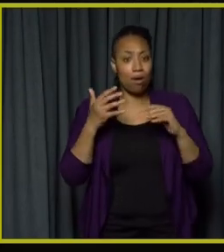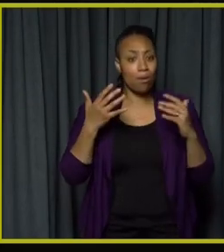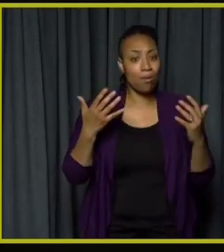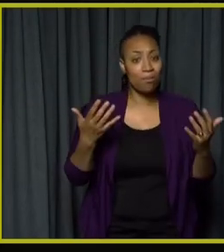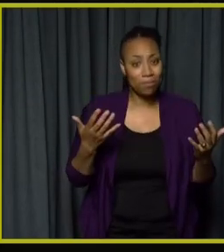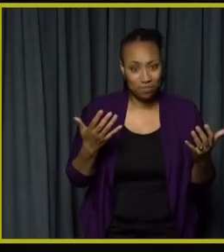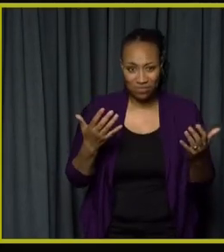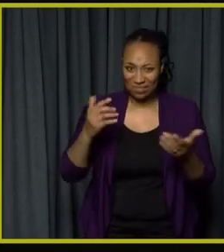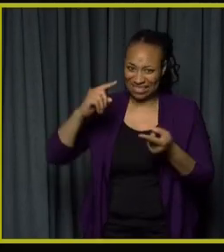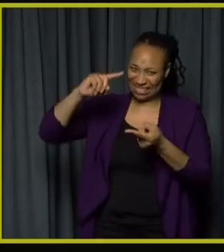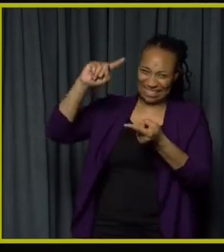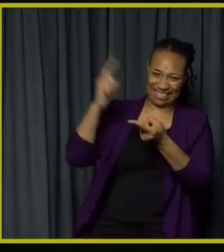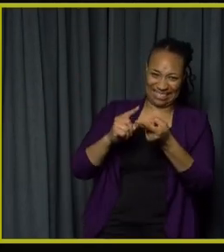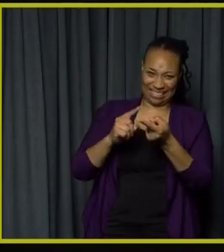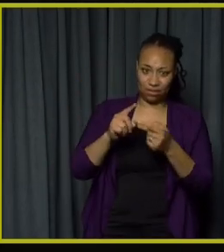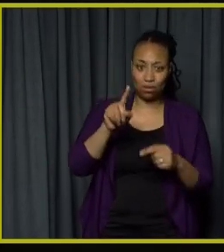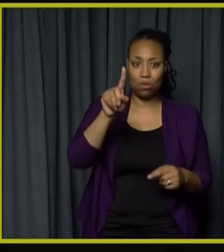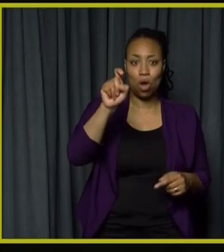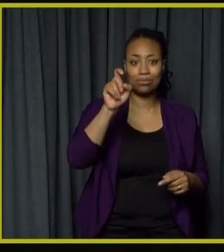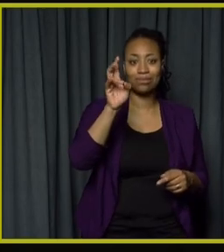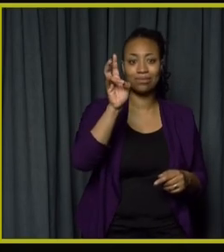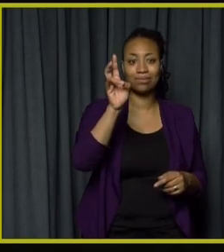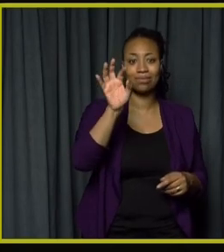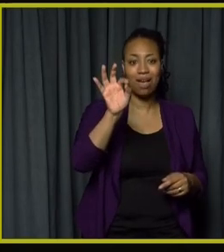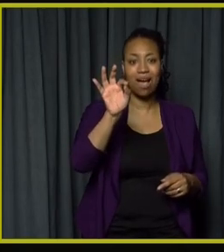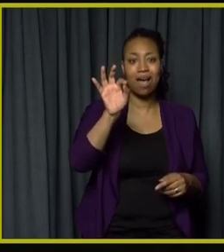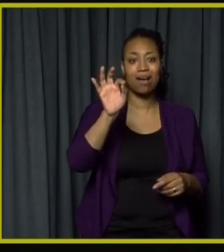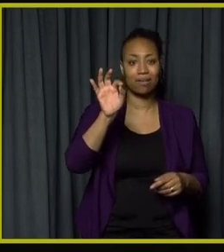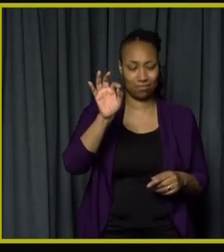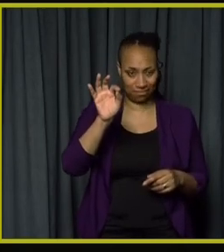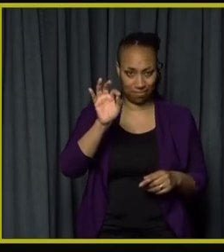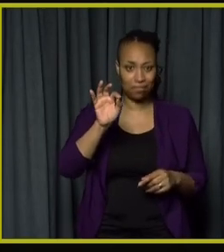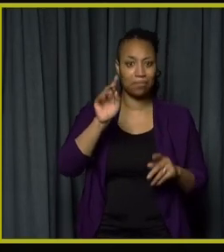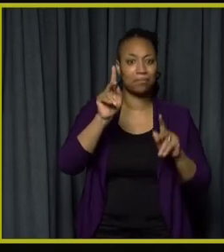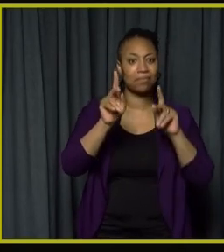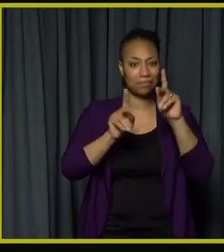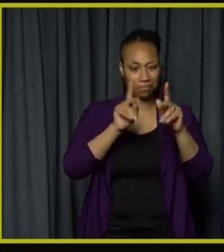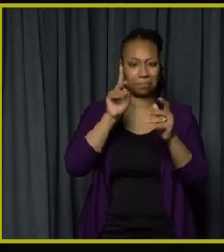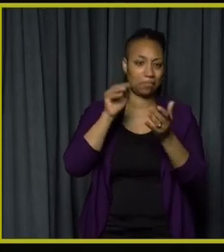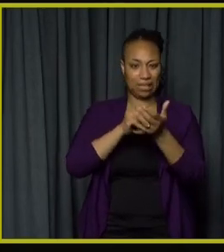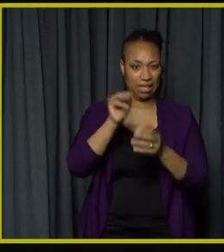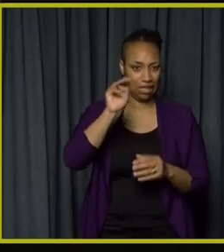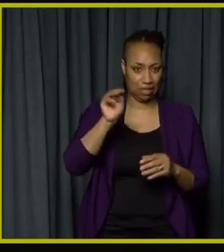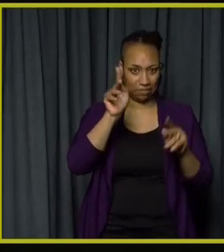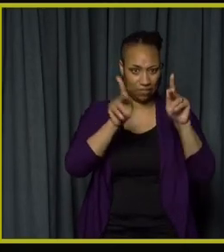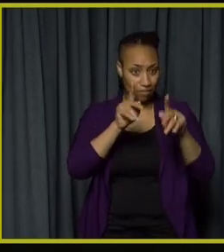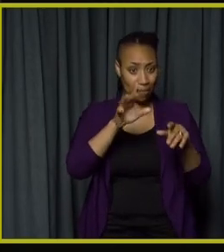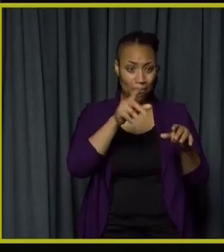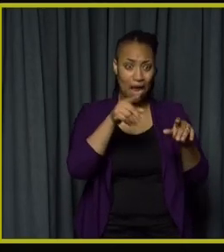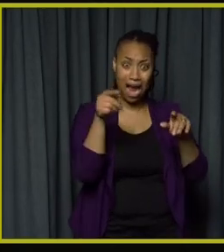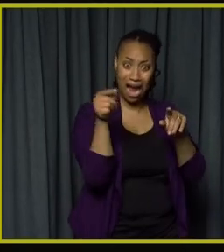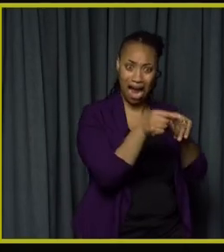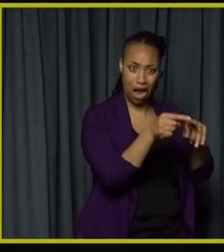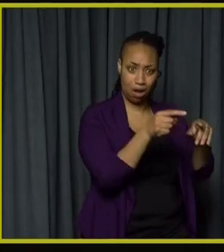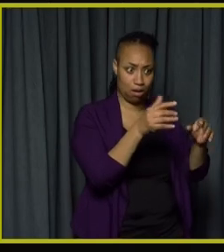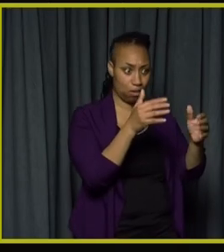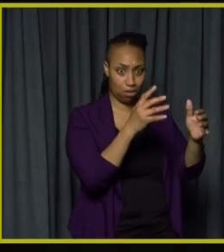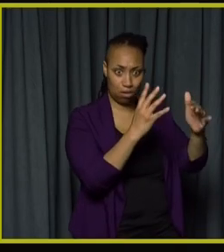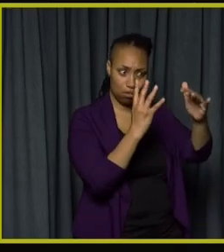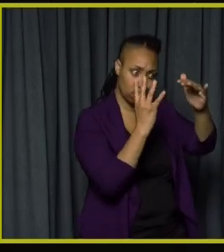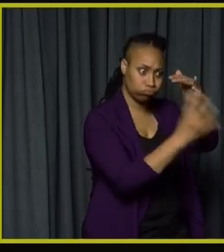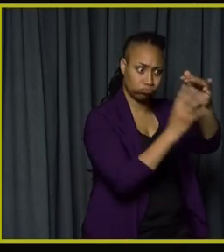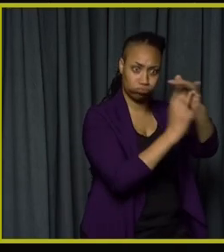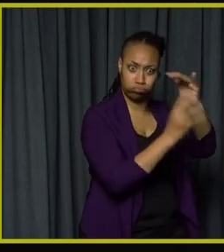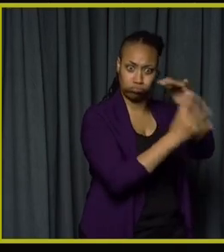that currently goes to policing and courts and prison. And this would give life to our communities and raise resources to secure housing for